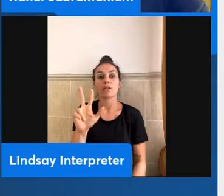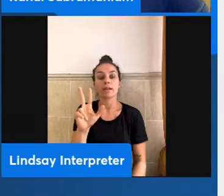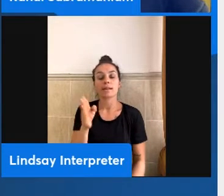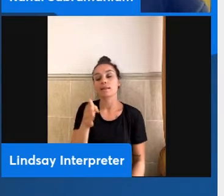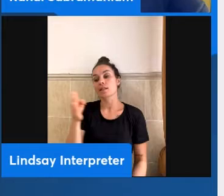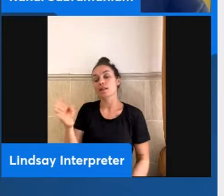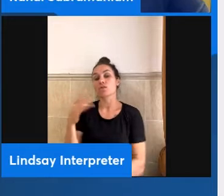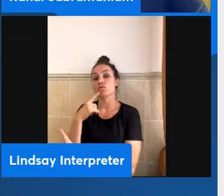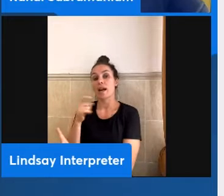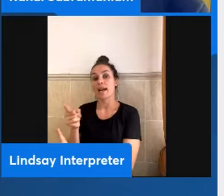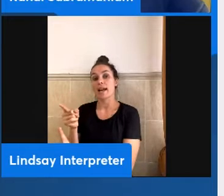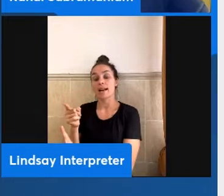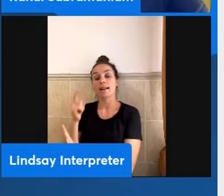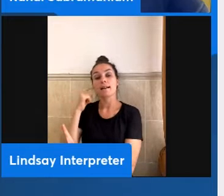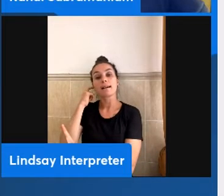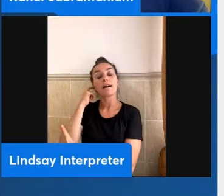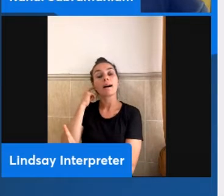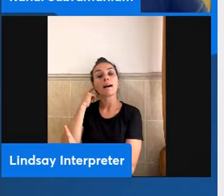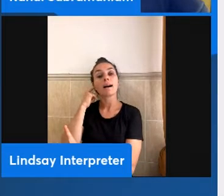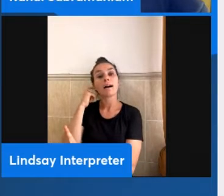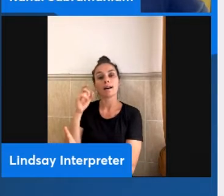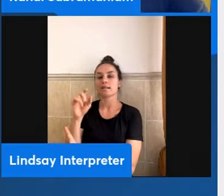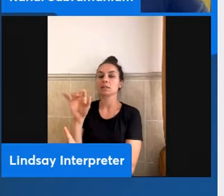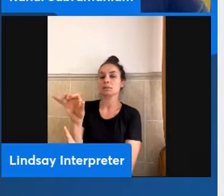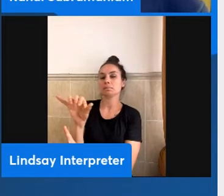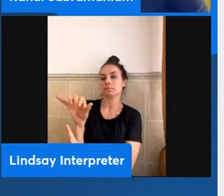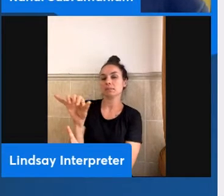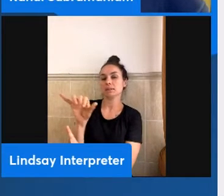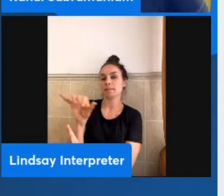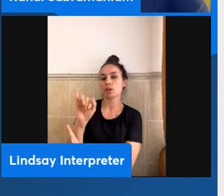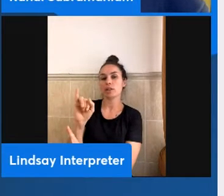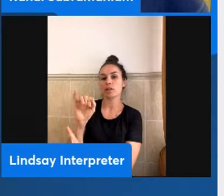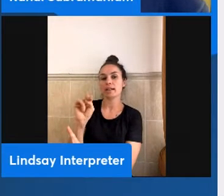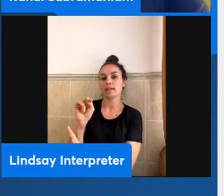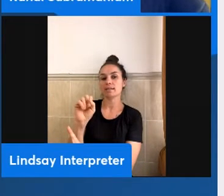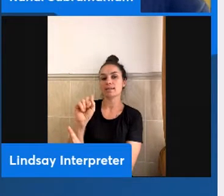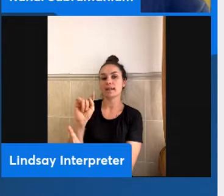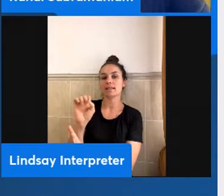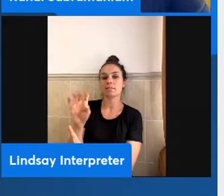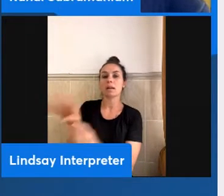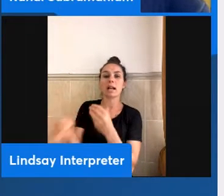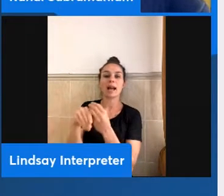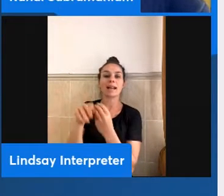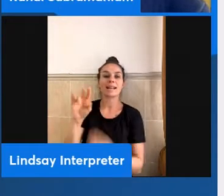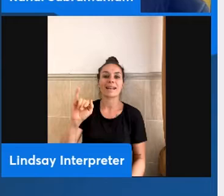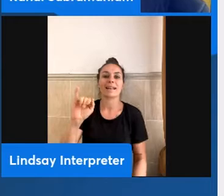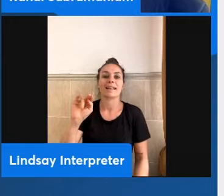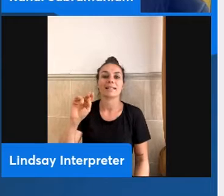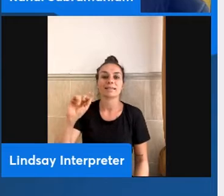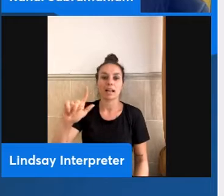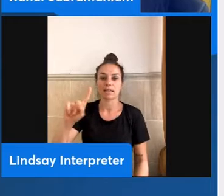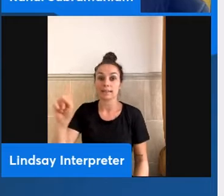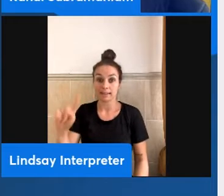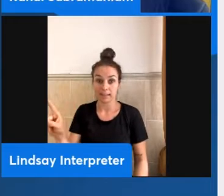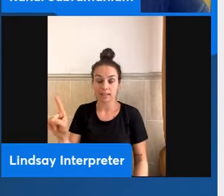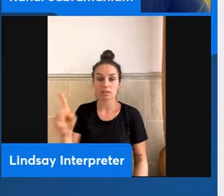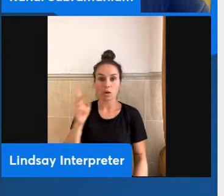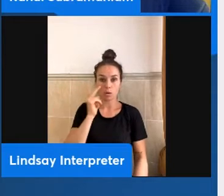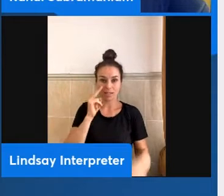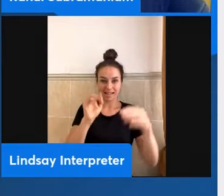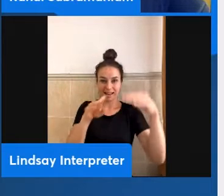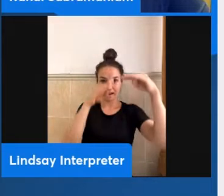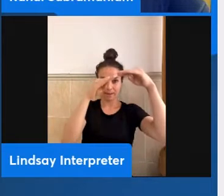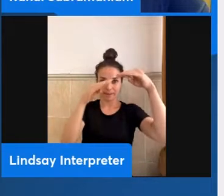then the red is a similar instance but with Intel Xeon. And the vertical axis here